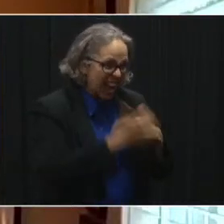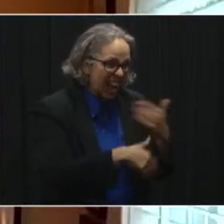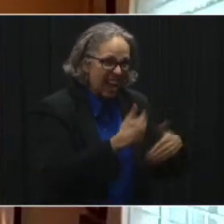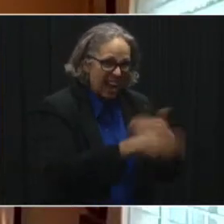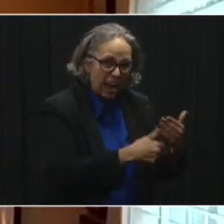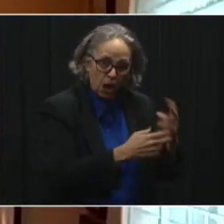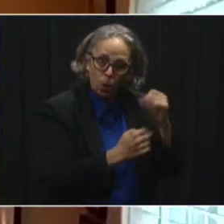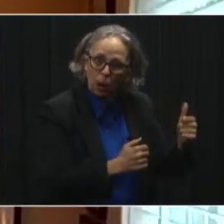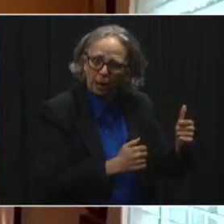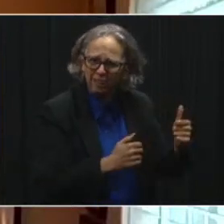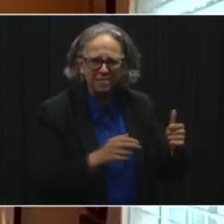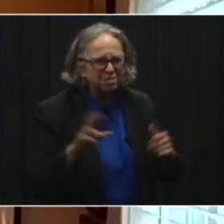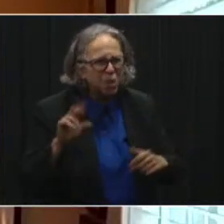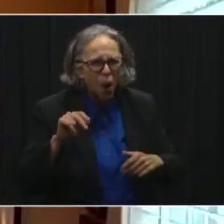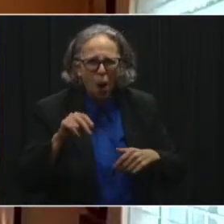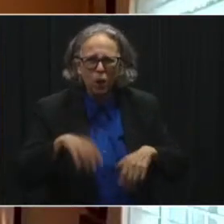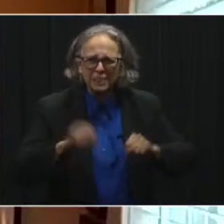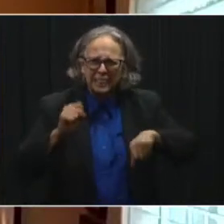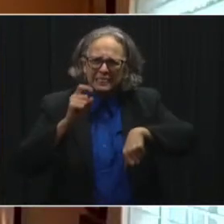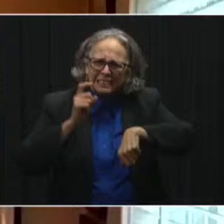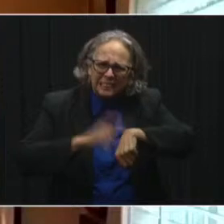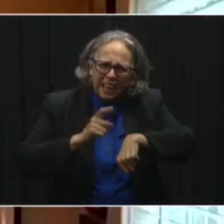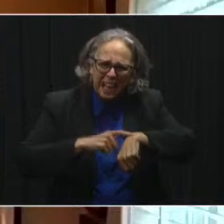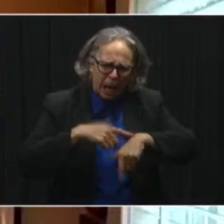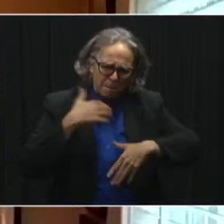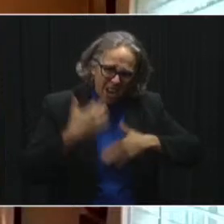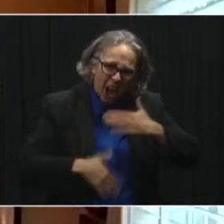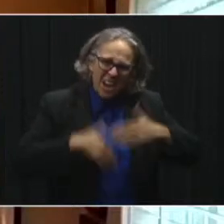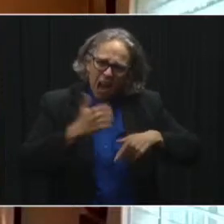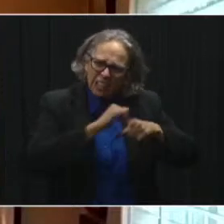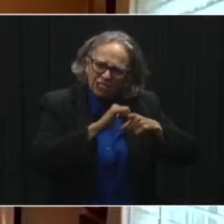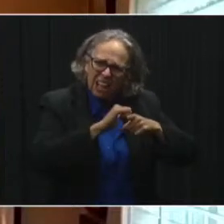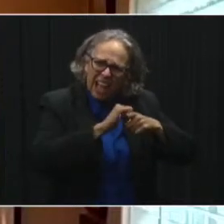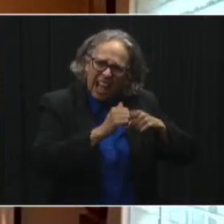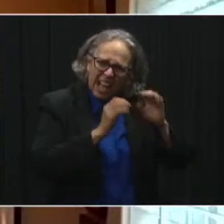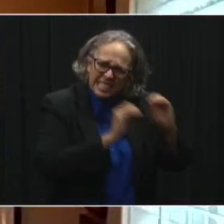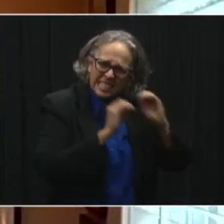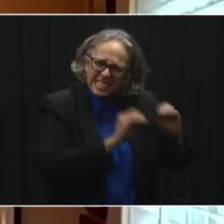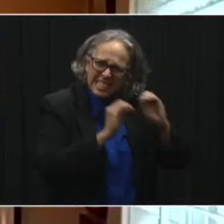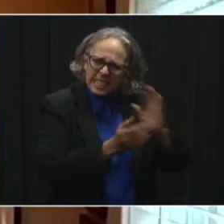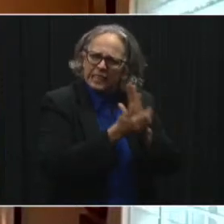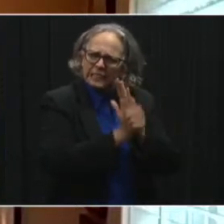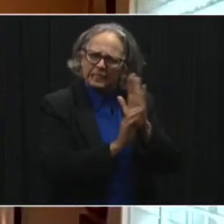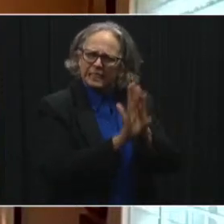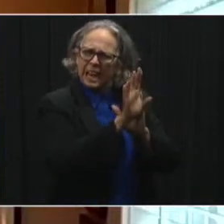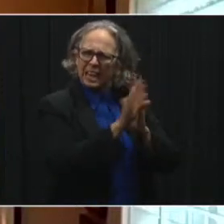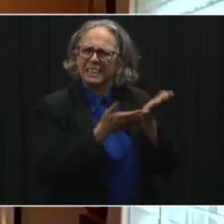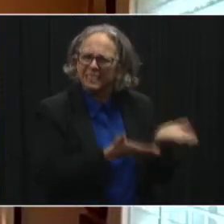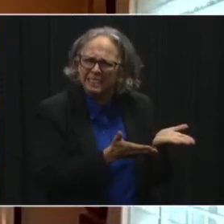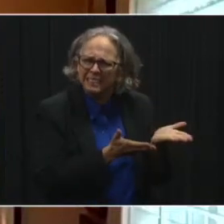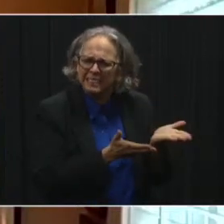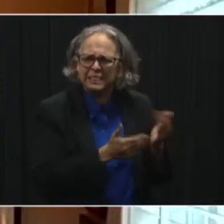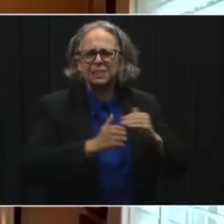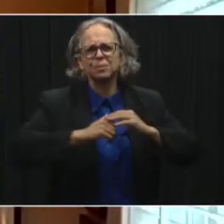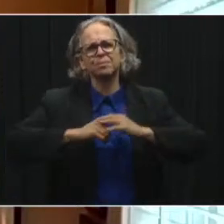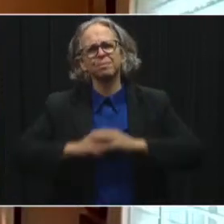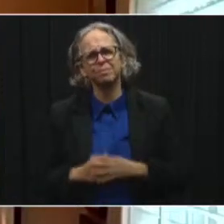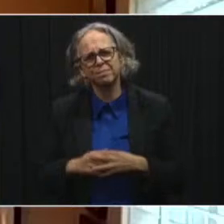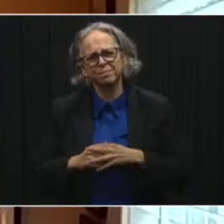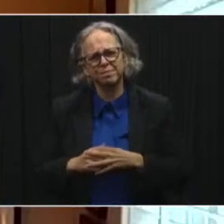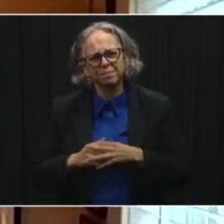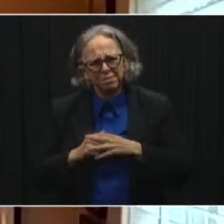to develop the level of competency that's needed to provide that level of care. And so